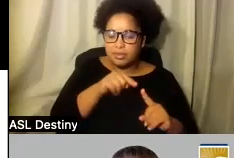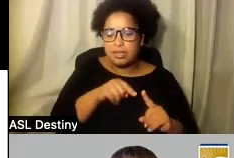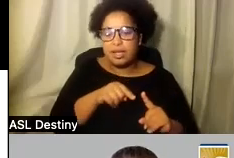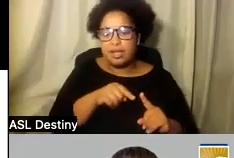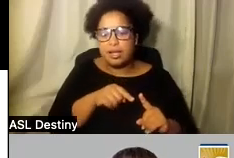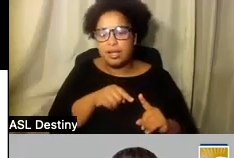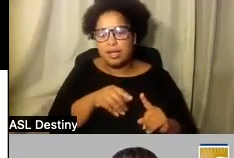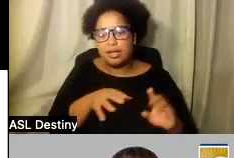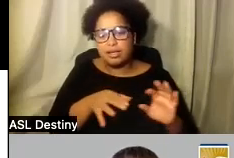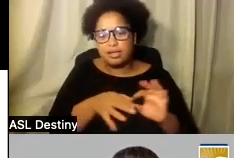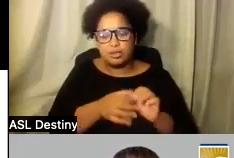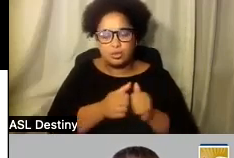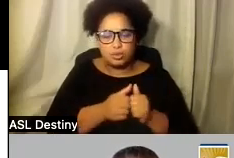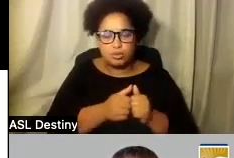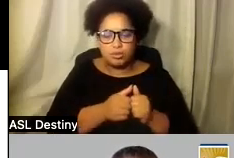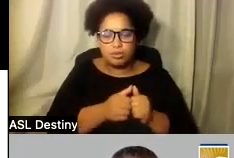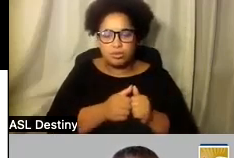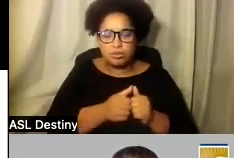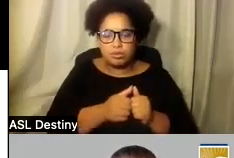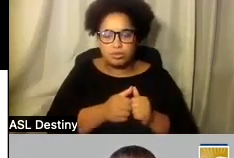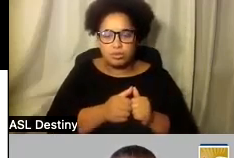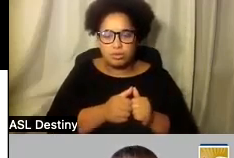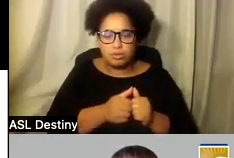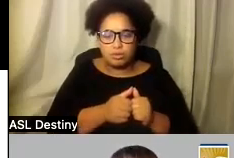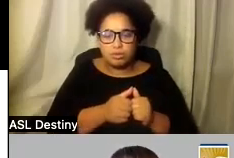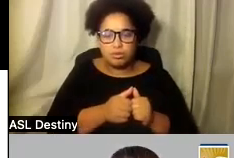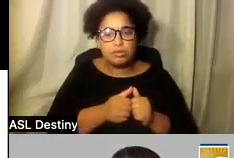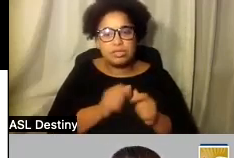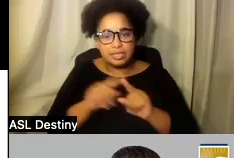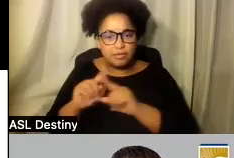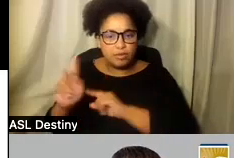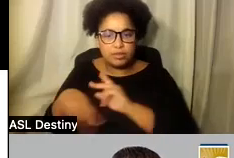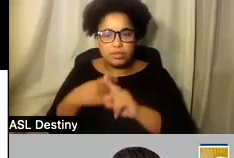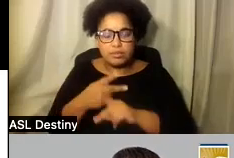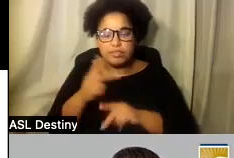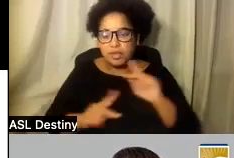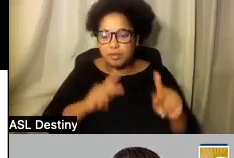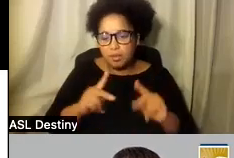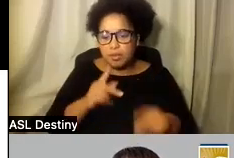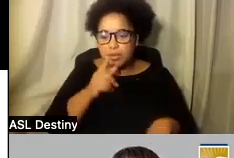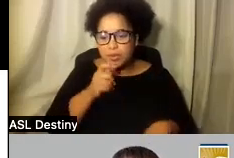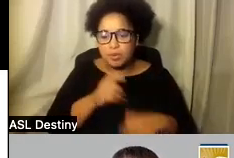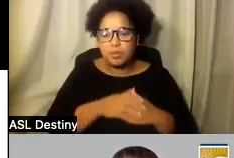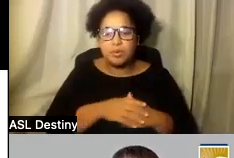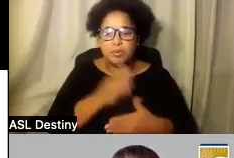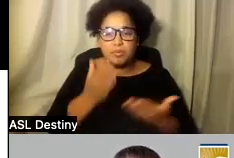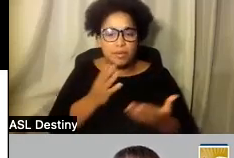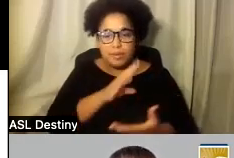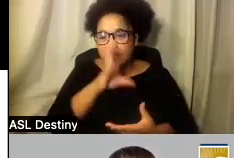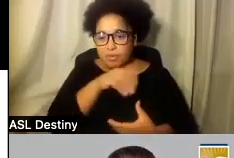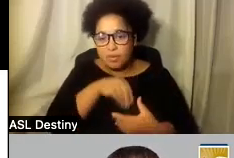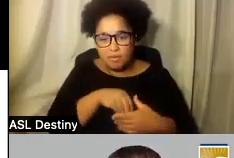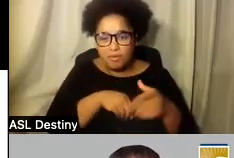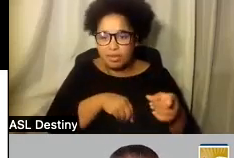channels that are, including different folks who have maybe never participated or never heard of